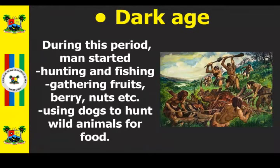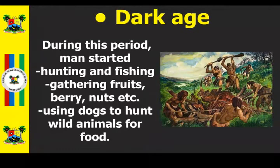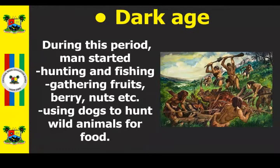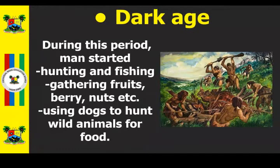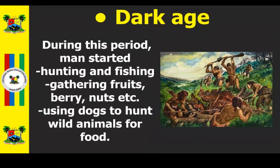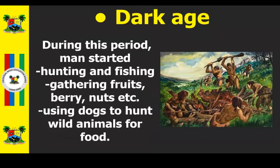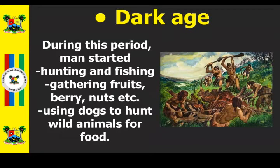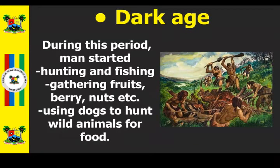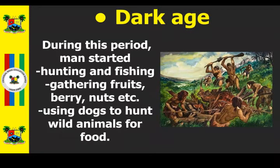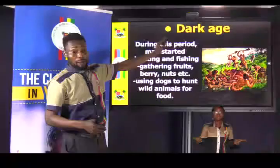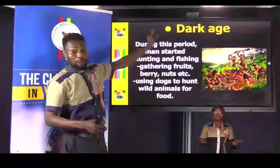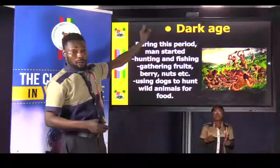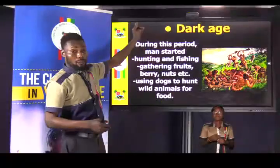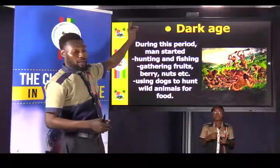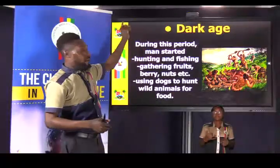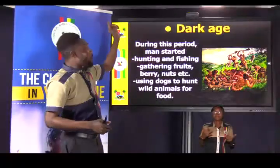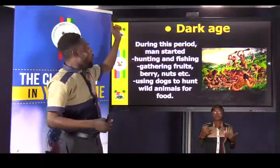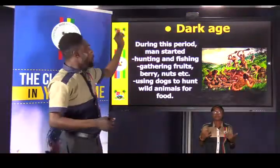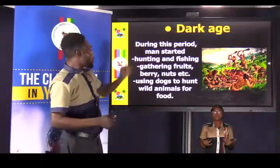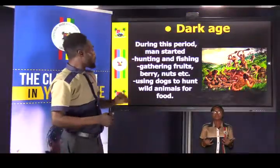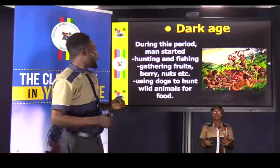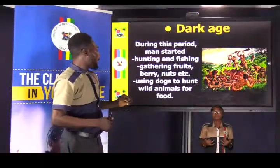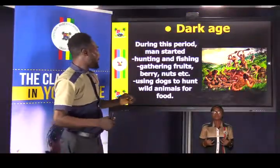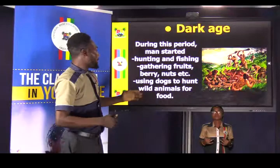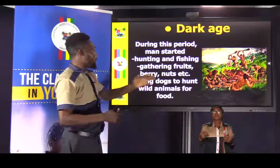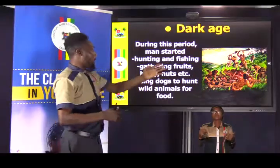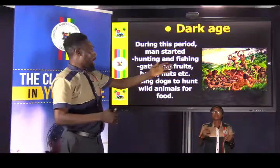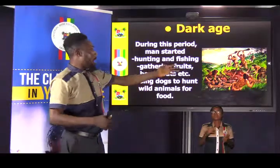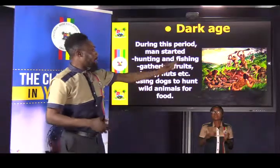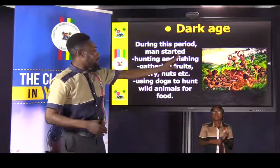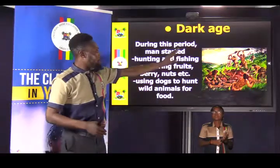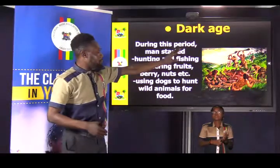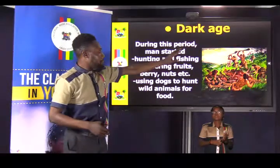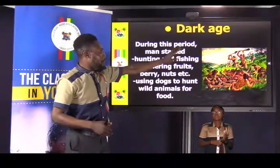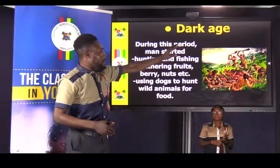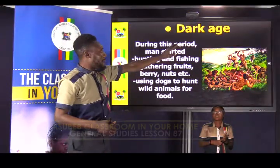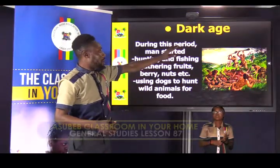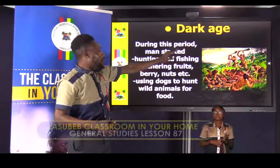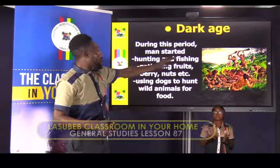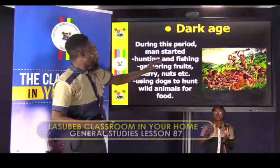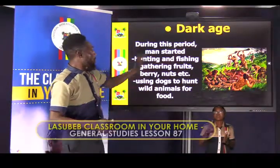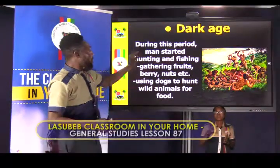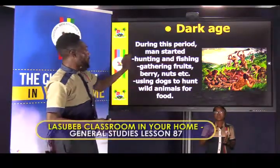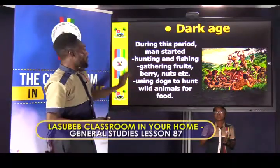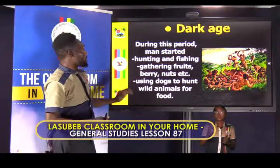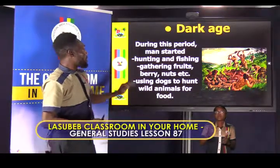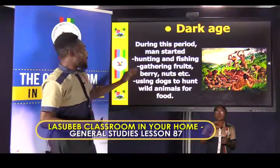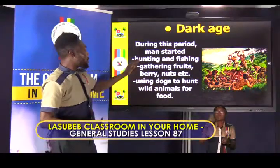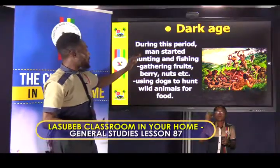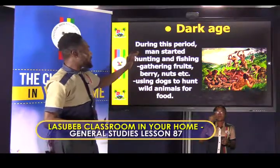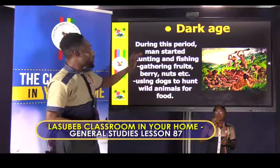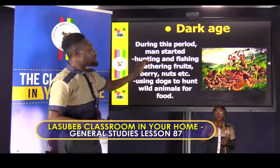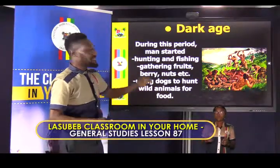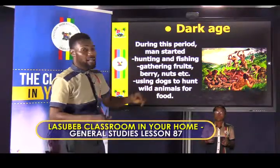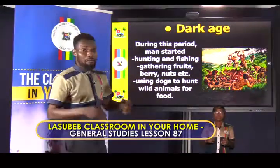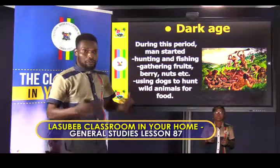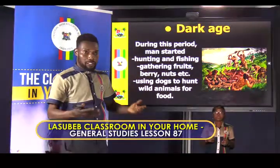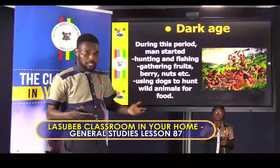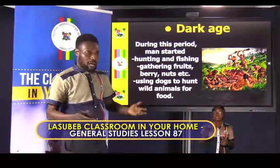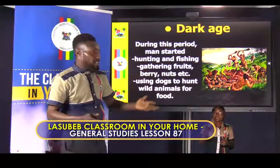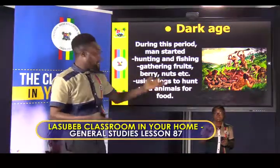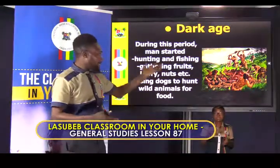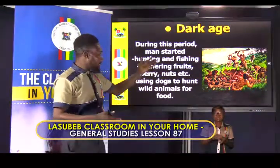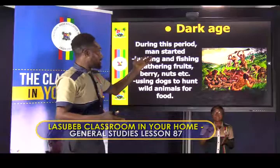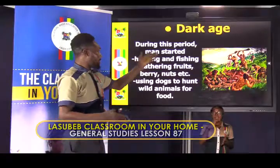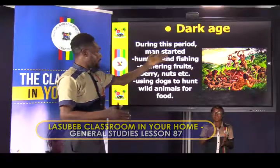operate quite different from the old Stone Age. And this era was characterized with hunting and